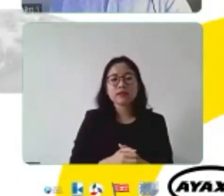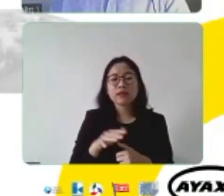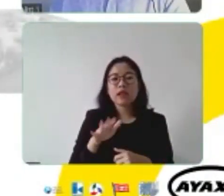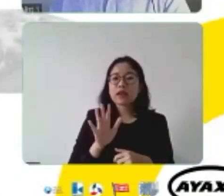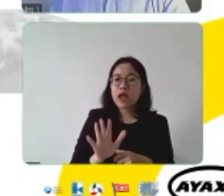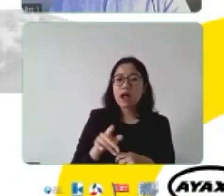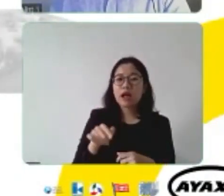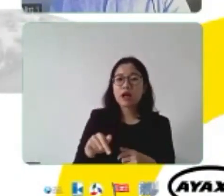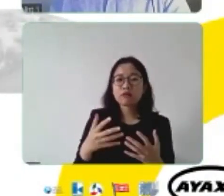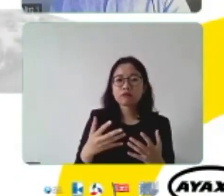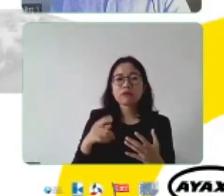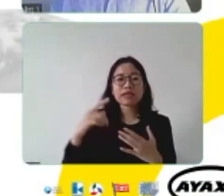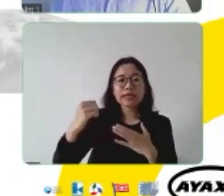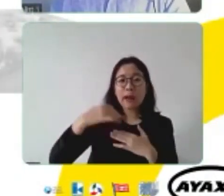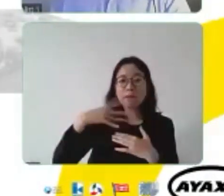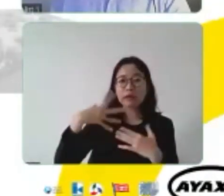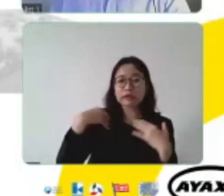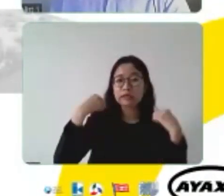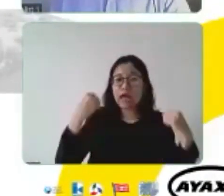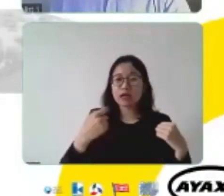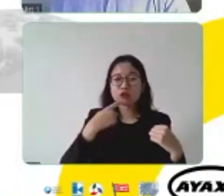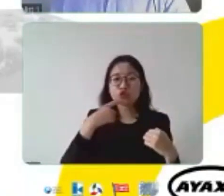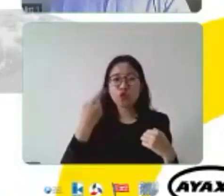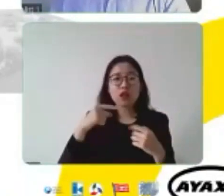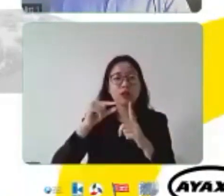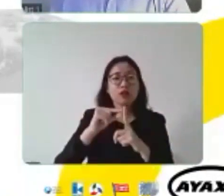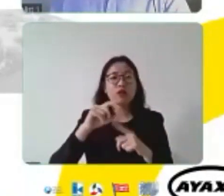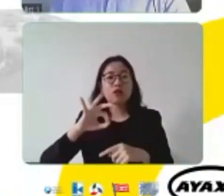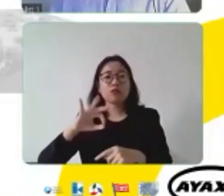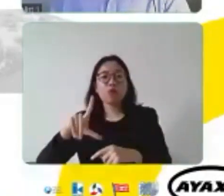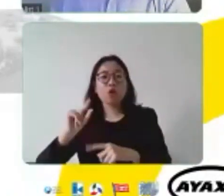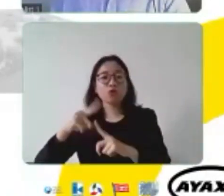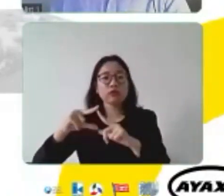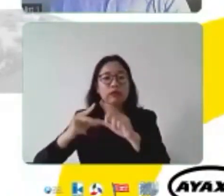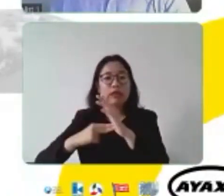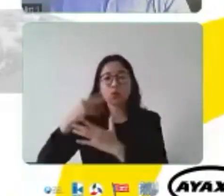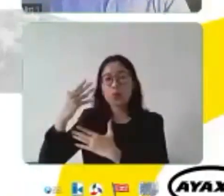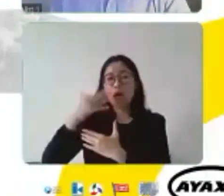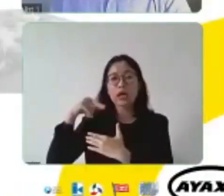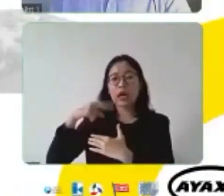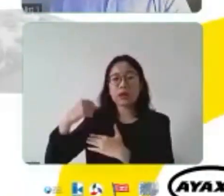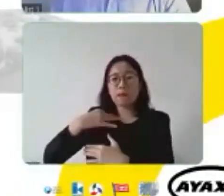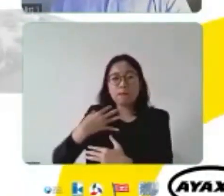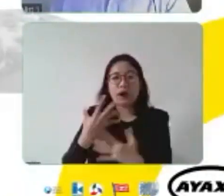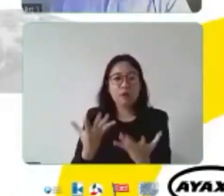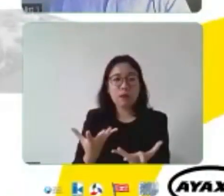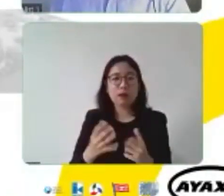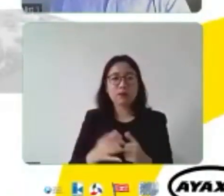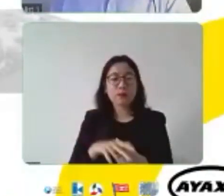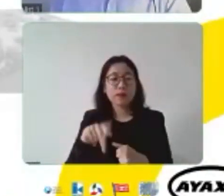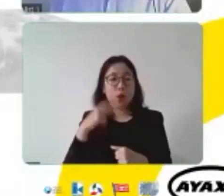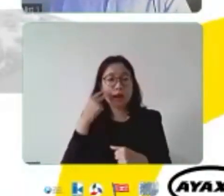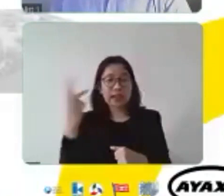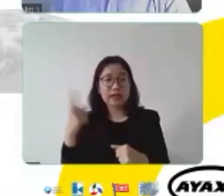It can affect the central nervous system in terms of dementia and cognitive decline, and we have